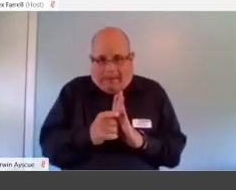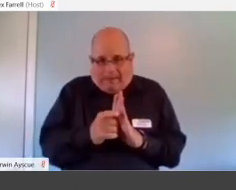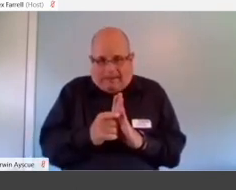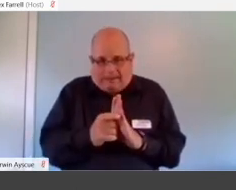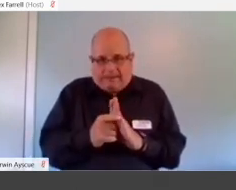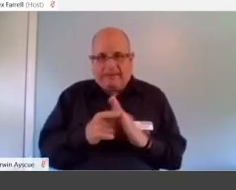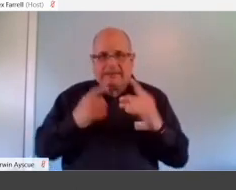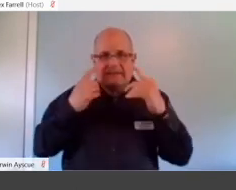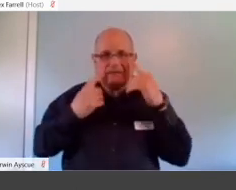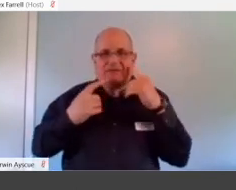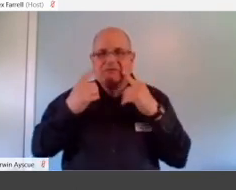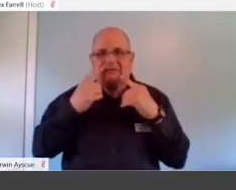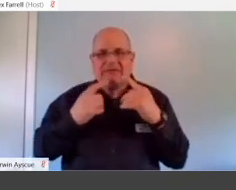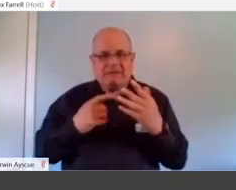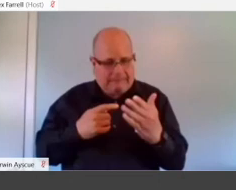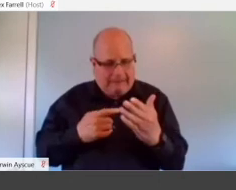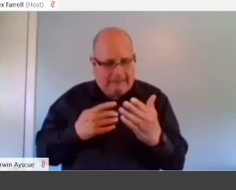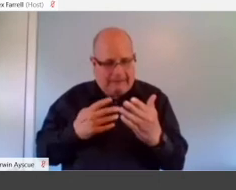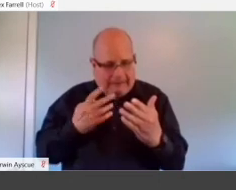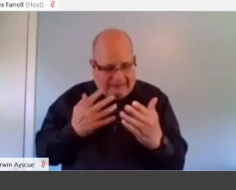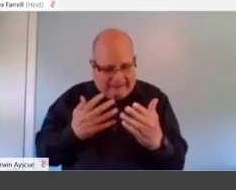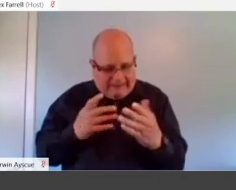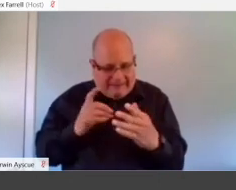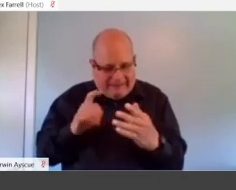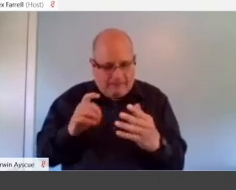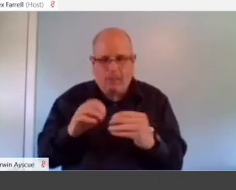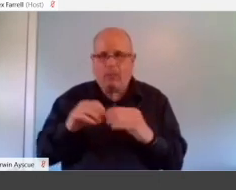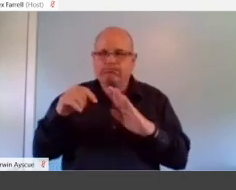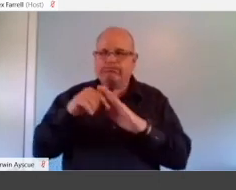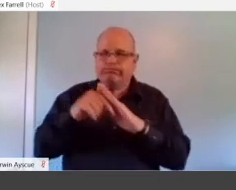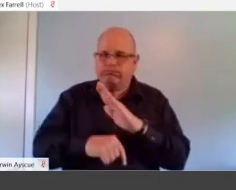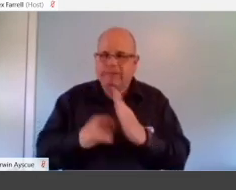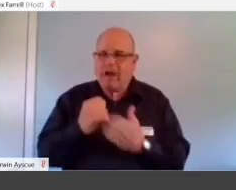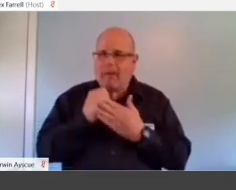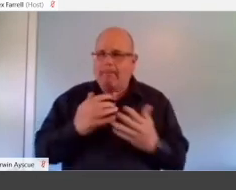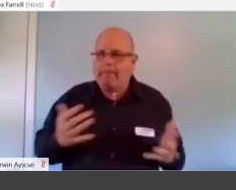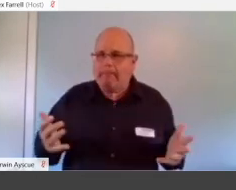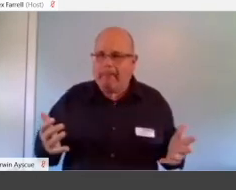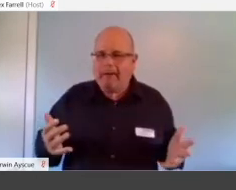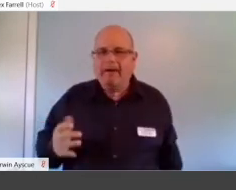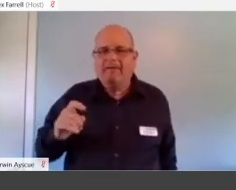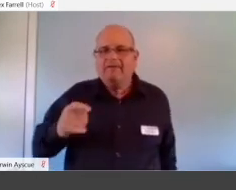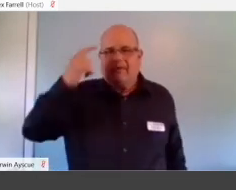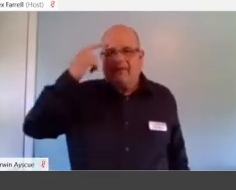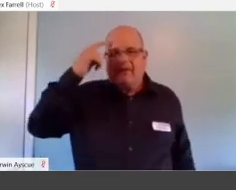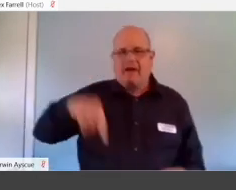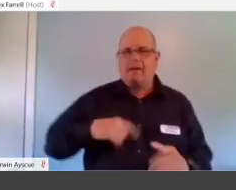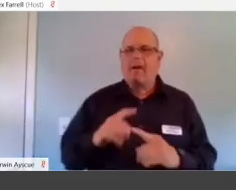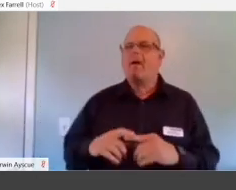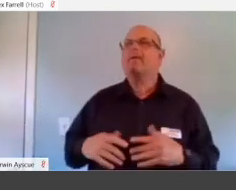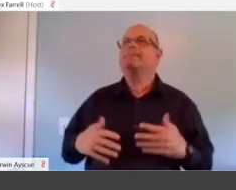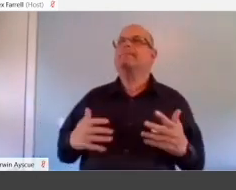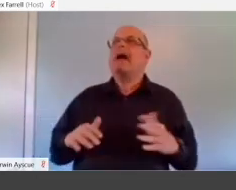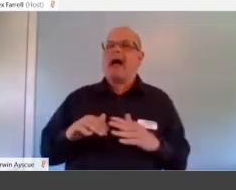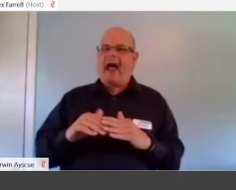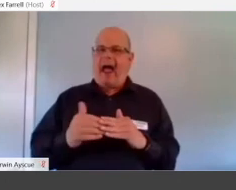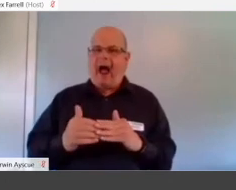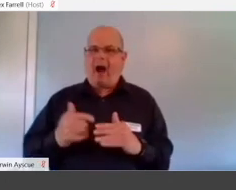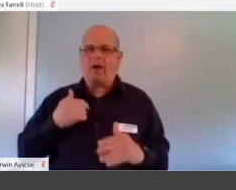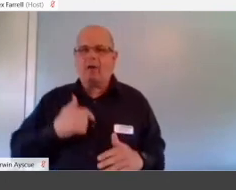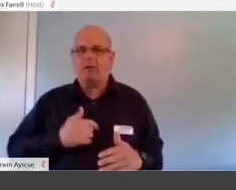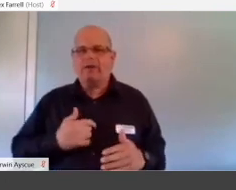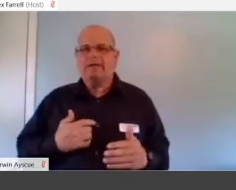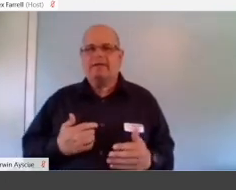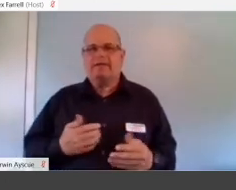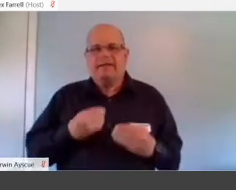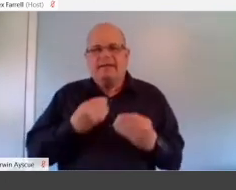moment, they need a different level of help. And so we really have to think about the way that we're serving information